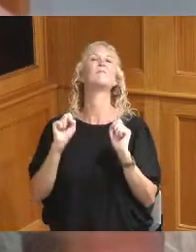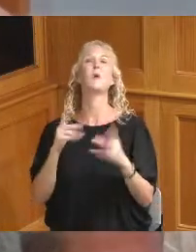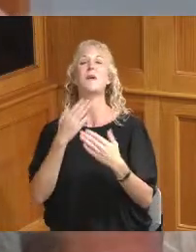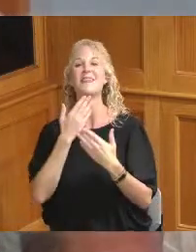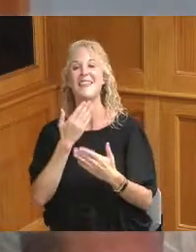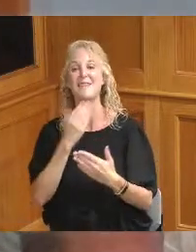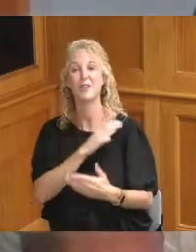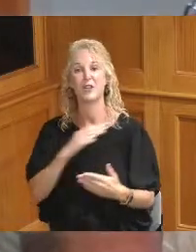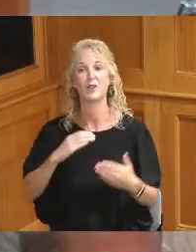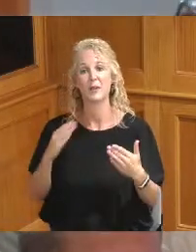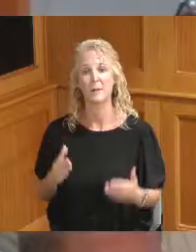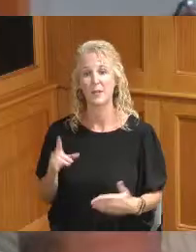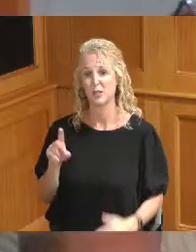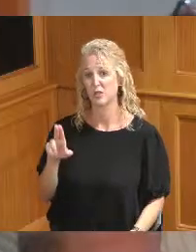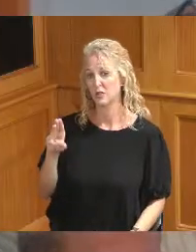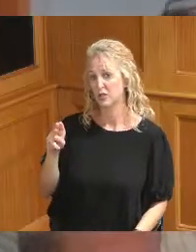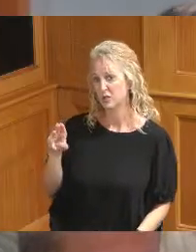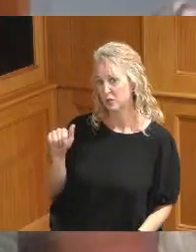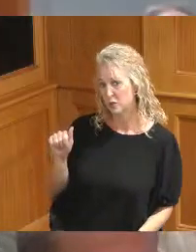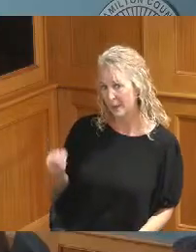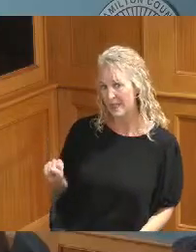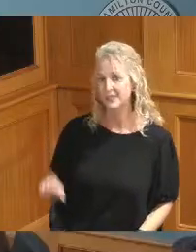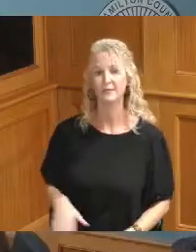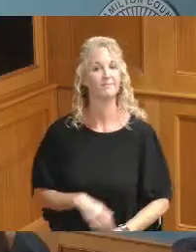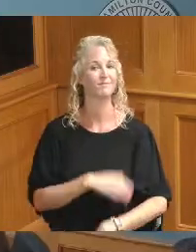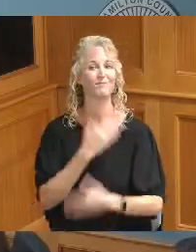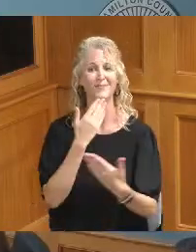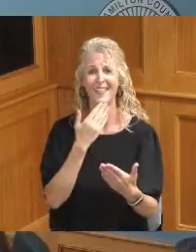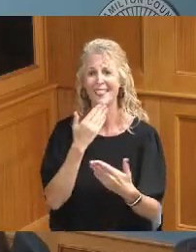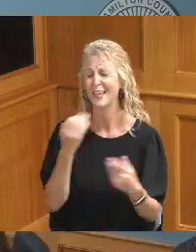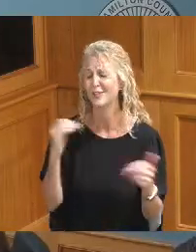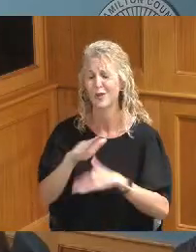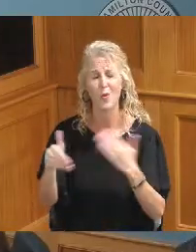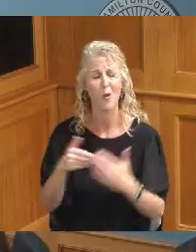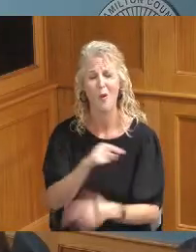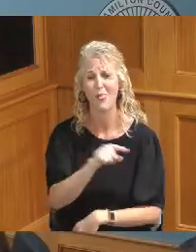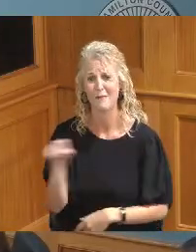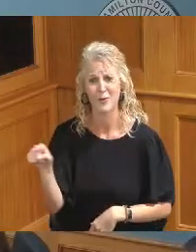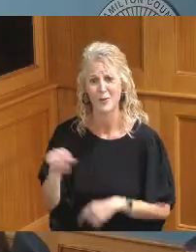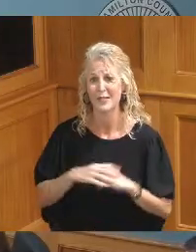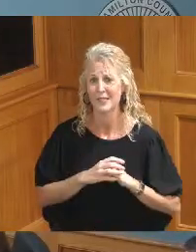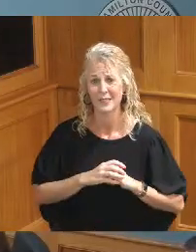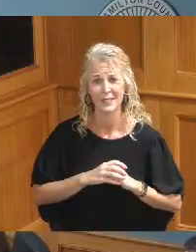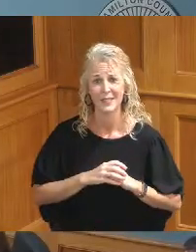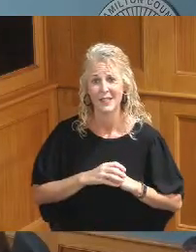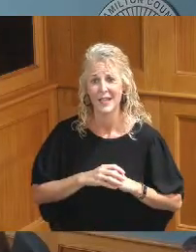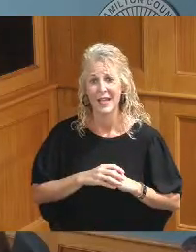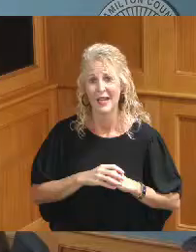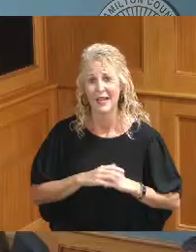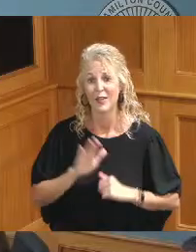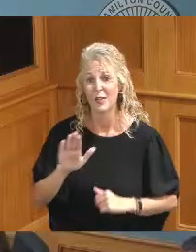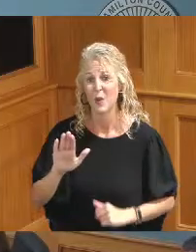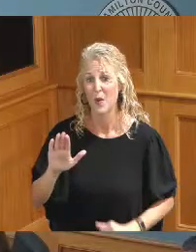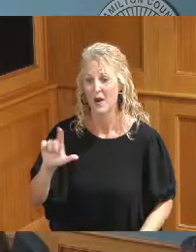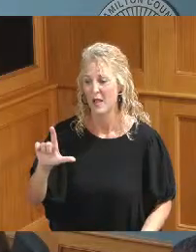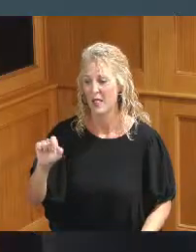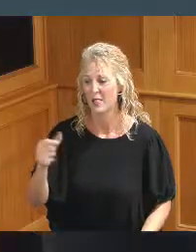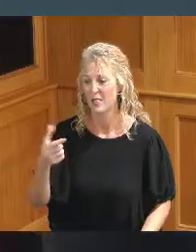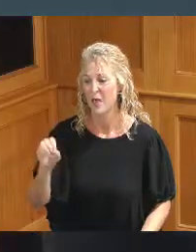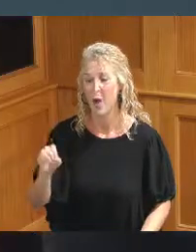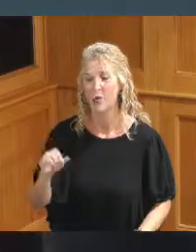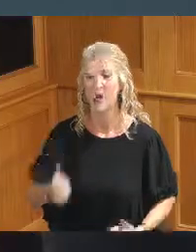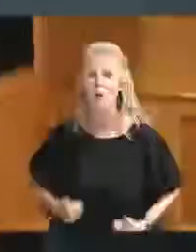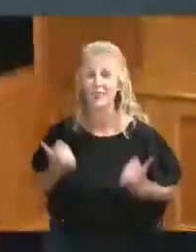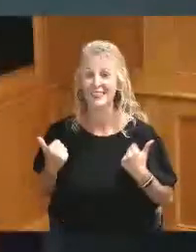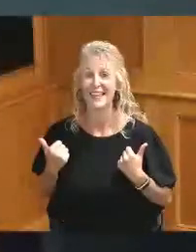much. Commissioner Summer-Dumas. Thank you, all of you, for your presentation. And I like your logo, Live